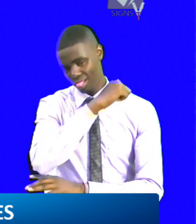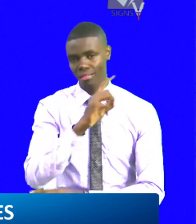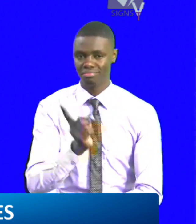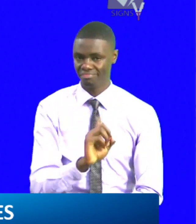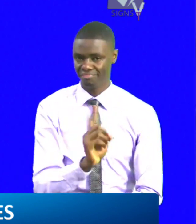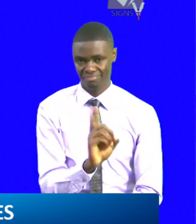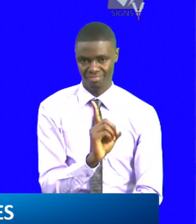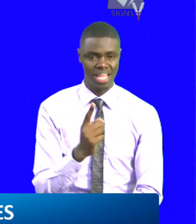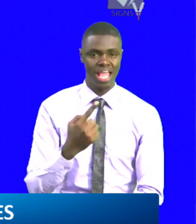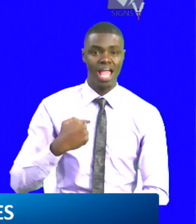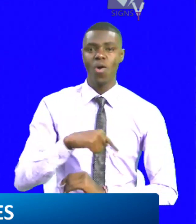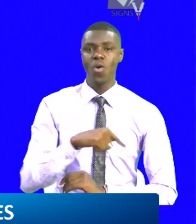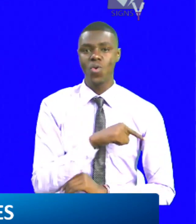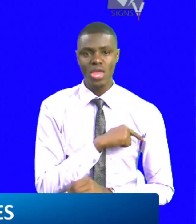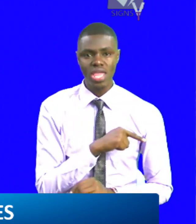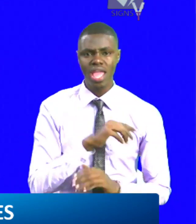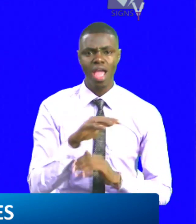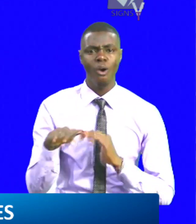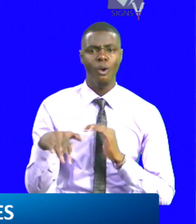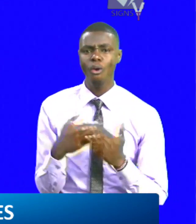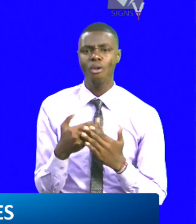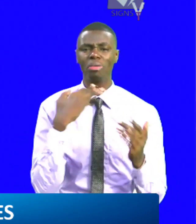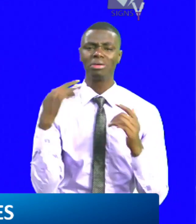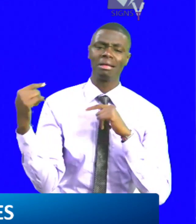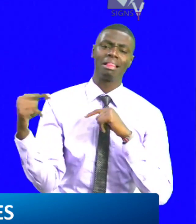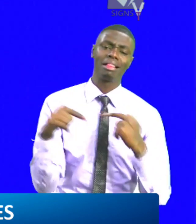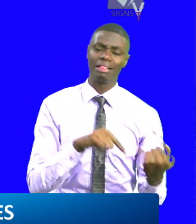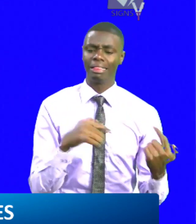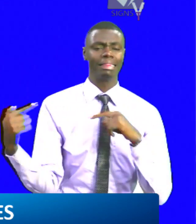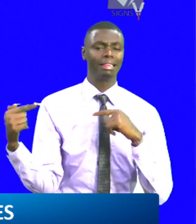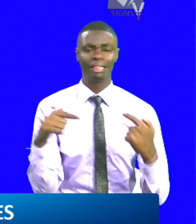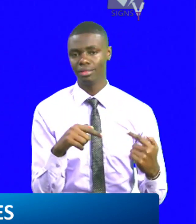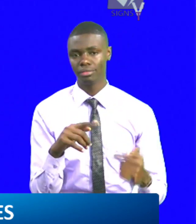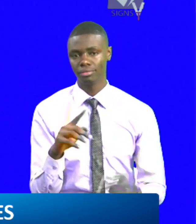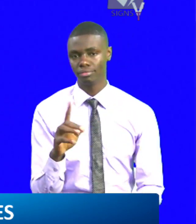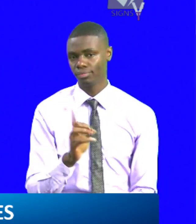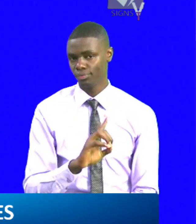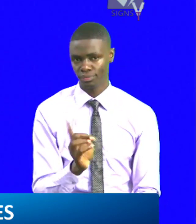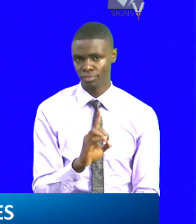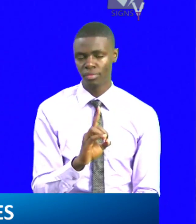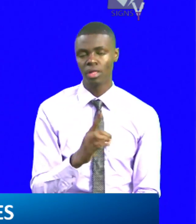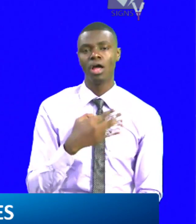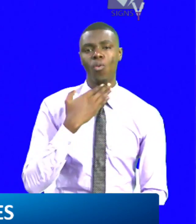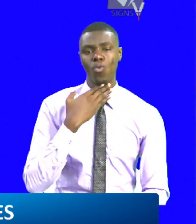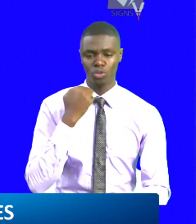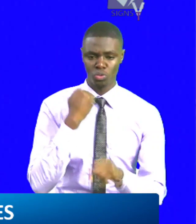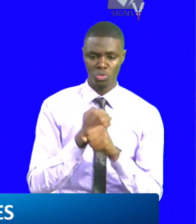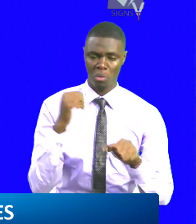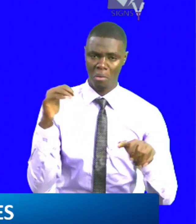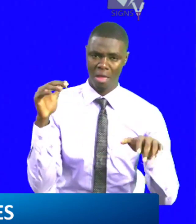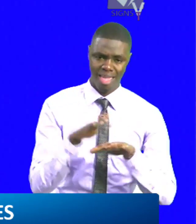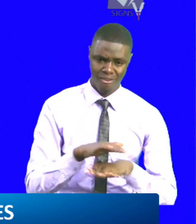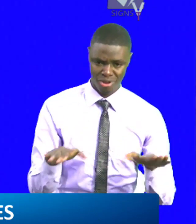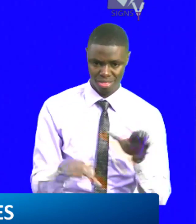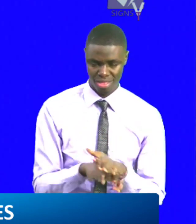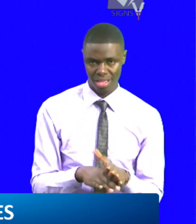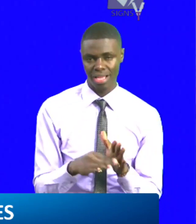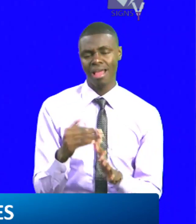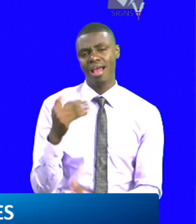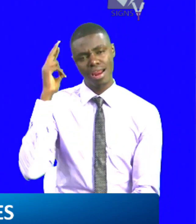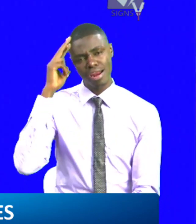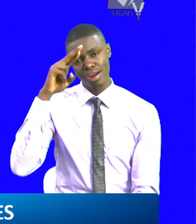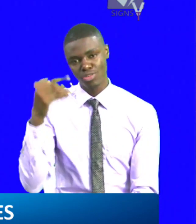Yeah, so 10 million should just be enough. Sisi majambazi. Sisi vile si watu ambao